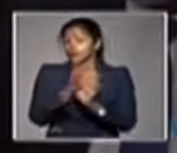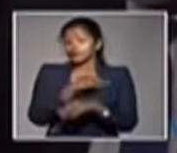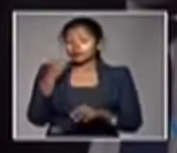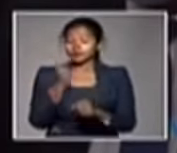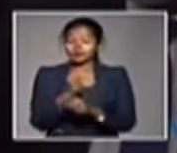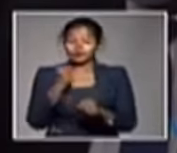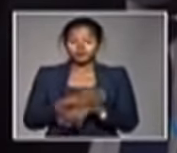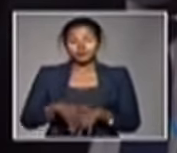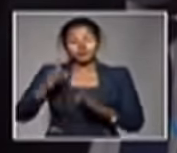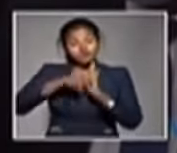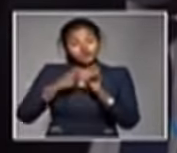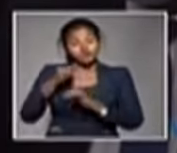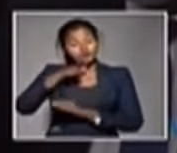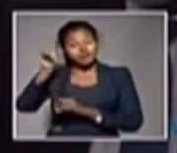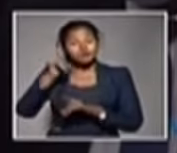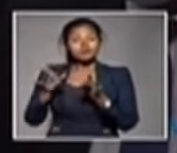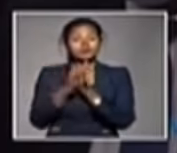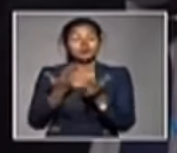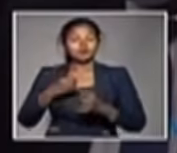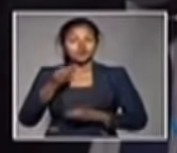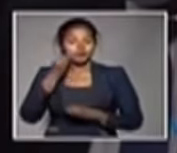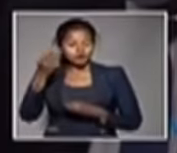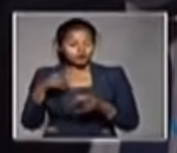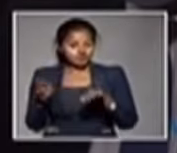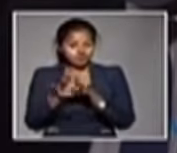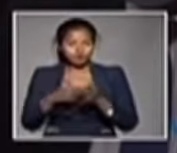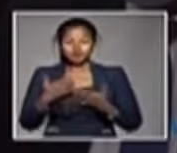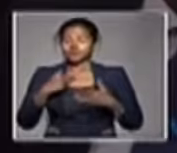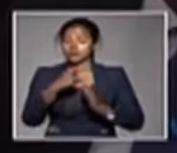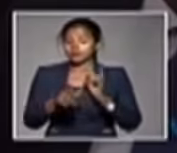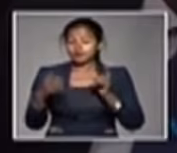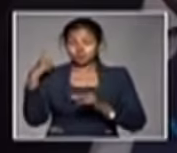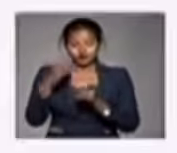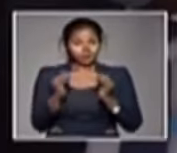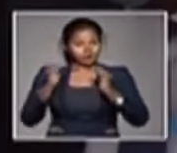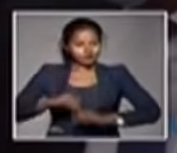to Geneva and co-sponsored a resolution that betrayed our soldiers.